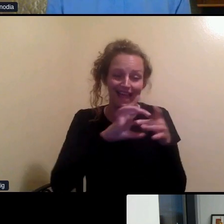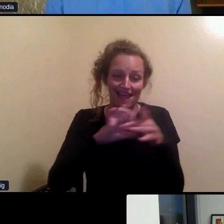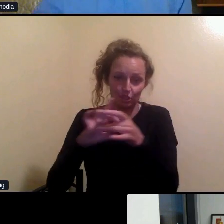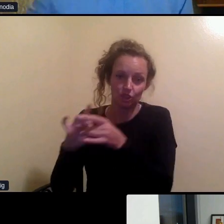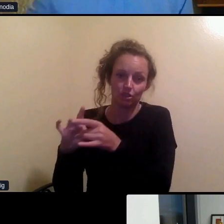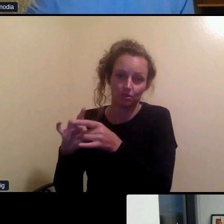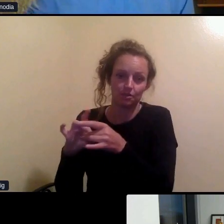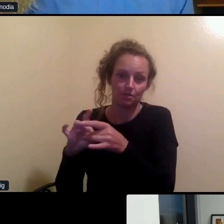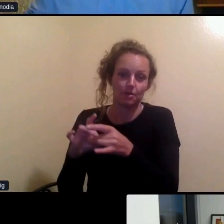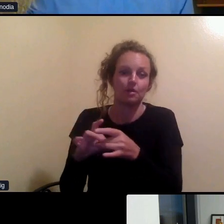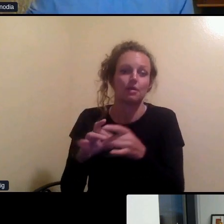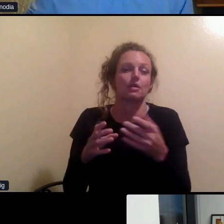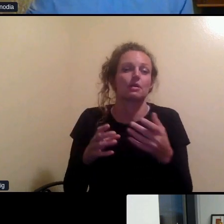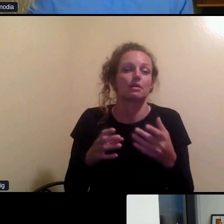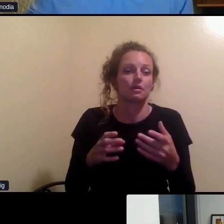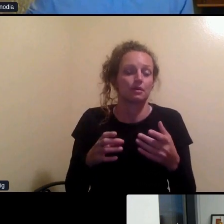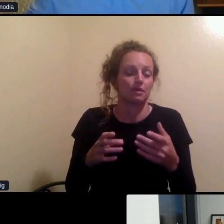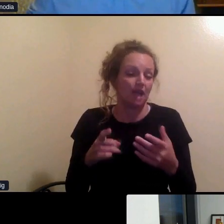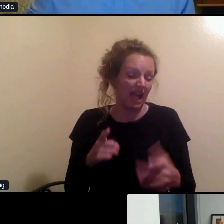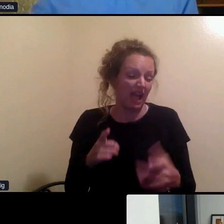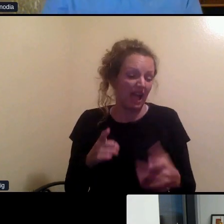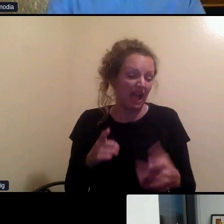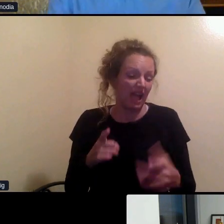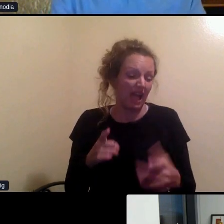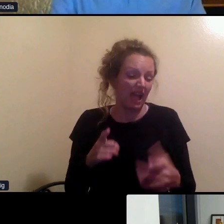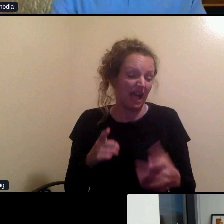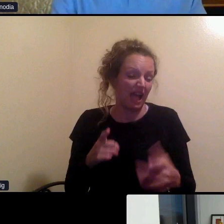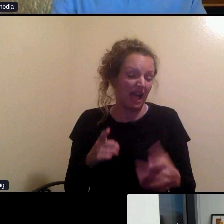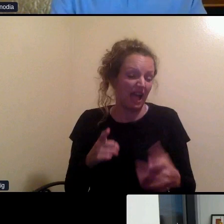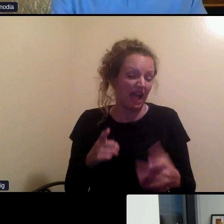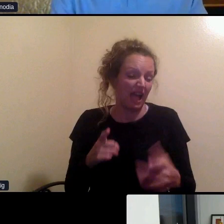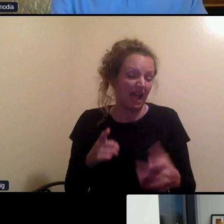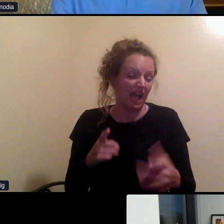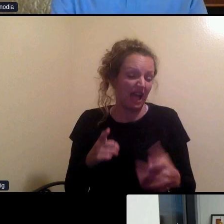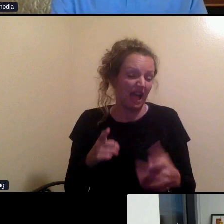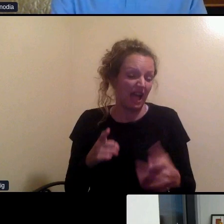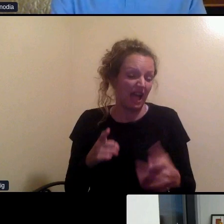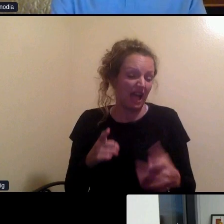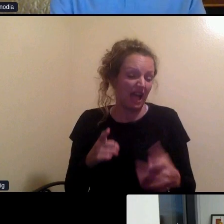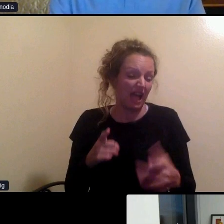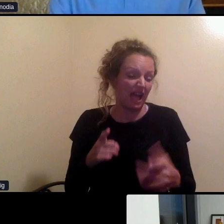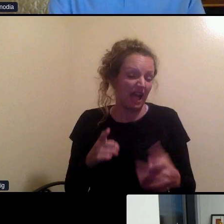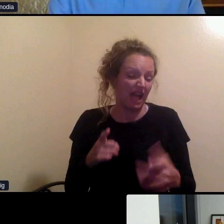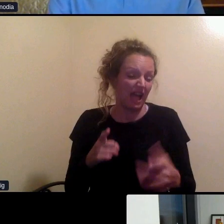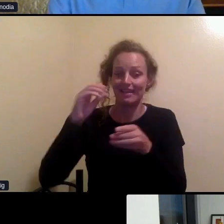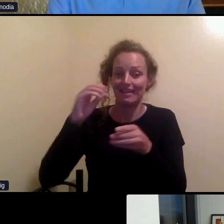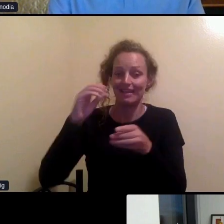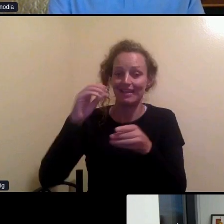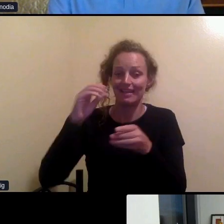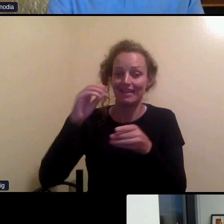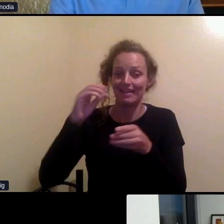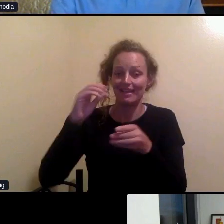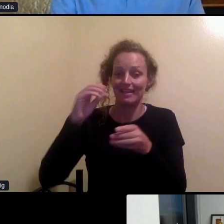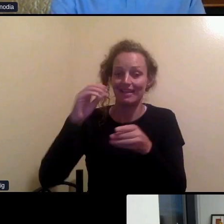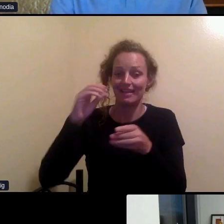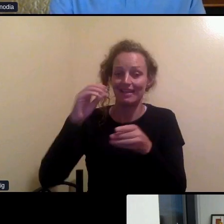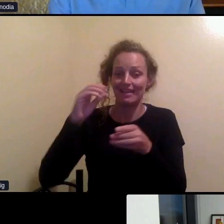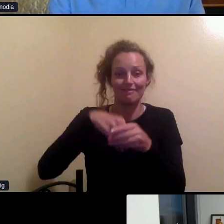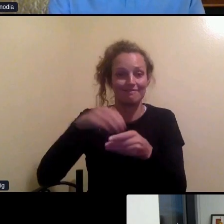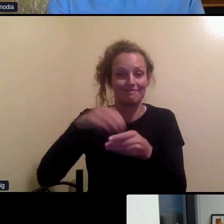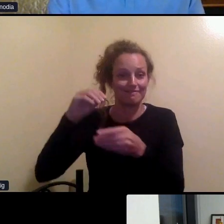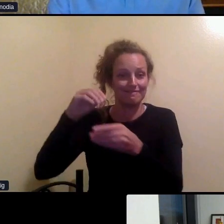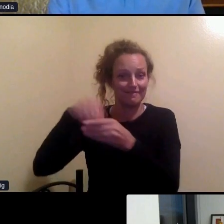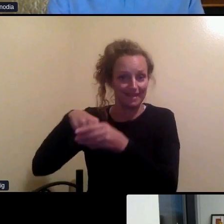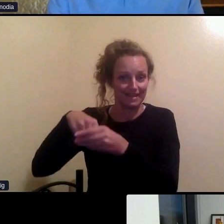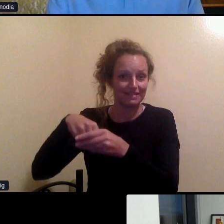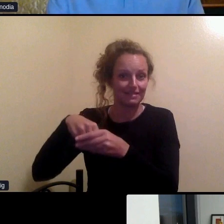the willingness to create an impact or to show it even to investors, but the willingness to fail. Fail very fast and very quick to